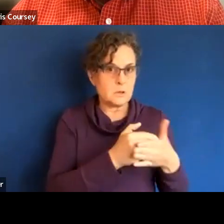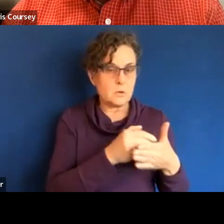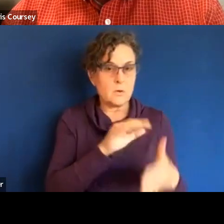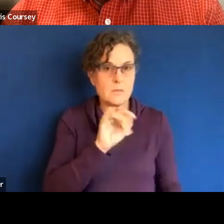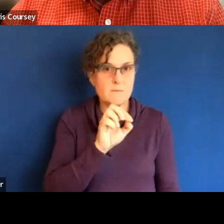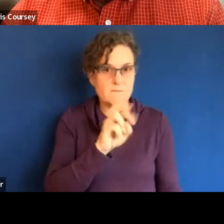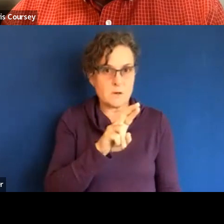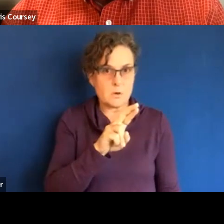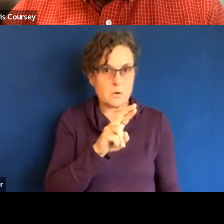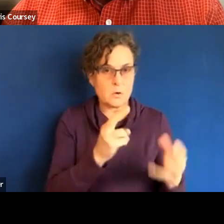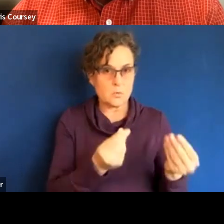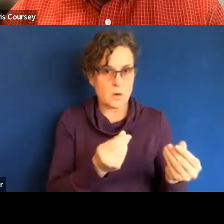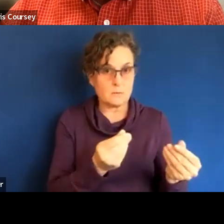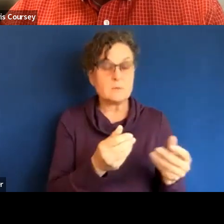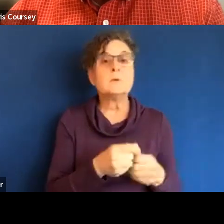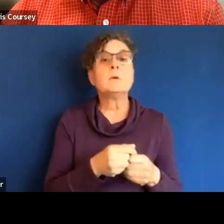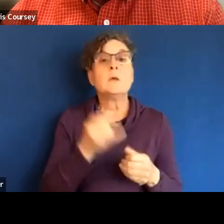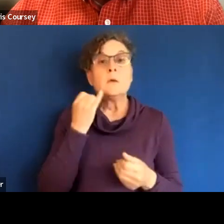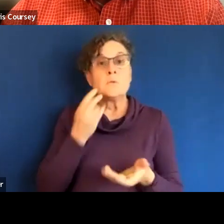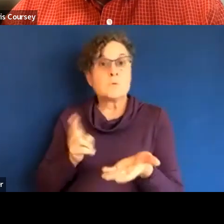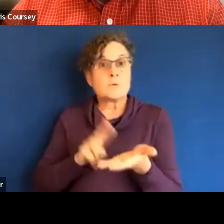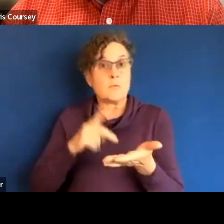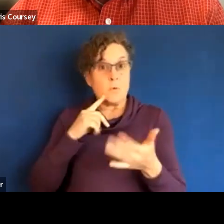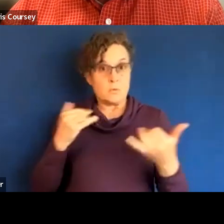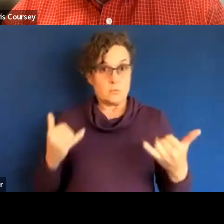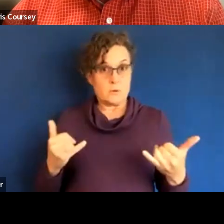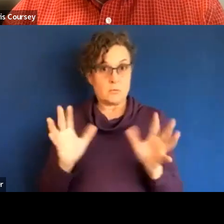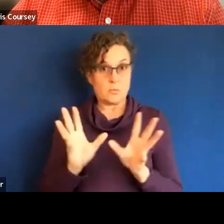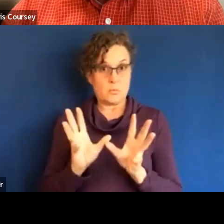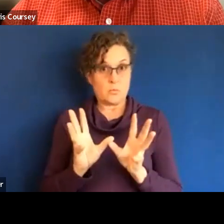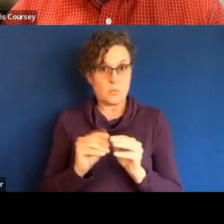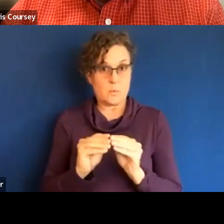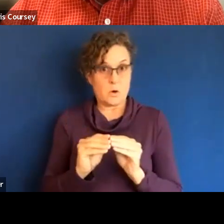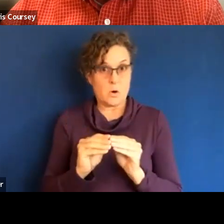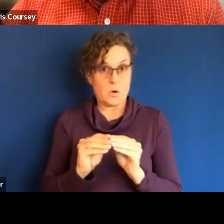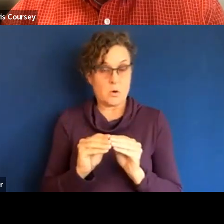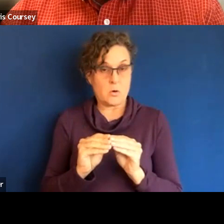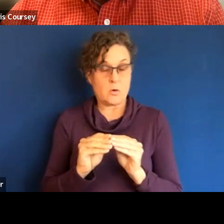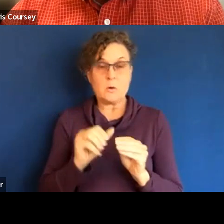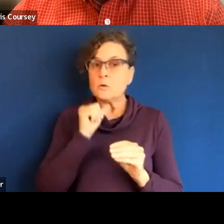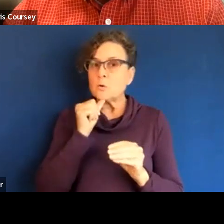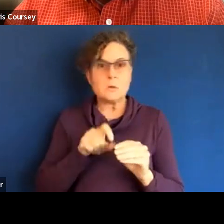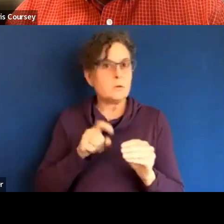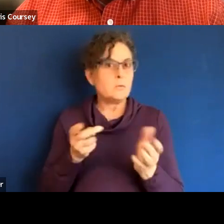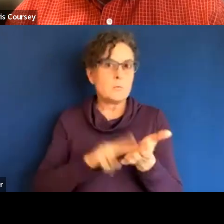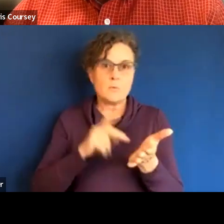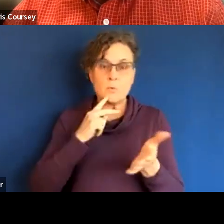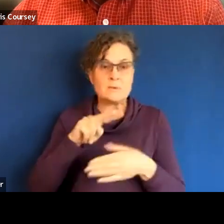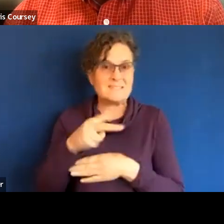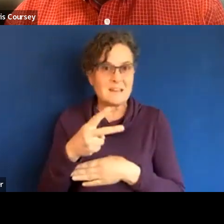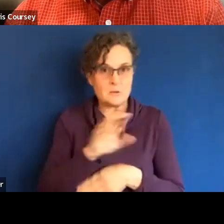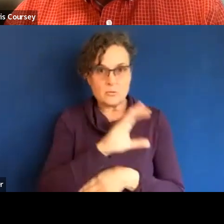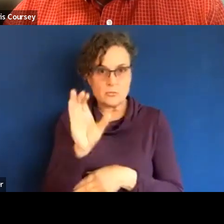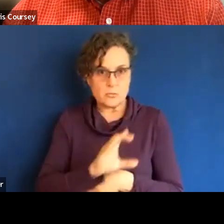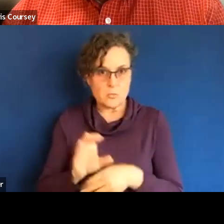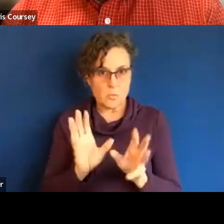If you registered for this webinar today, you will not need to register for a second webinar we'll be holding on